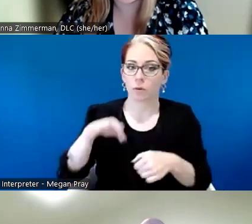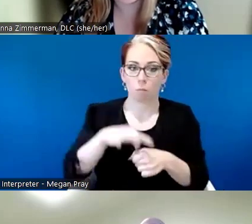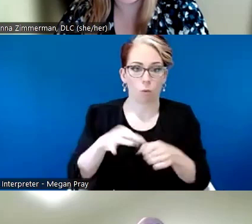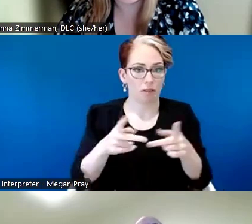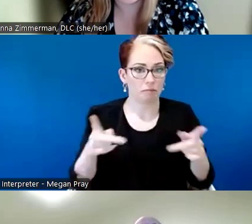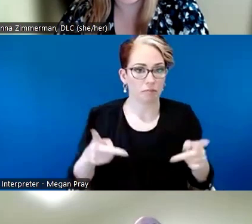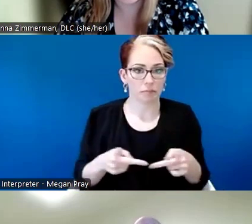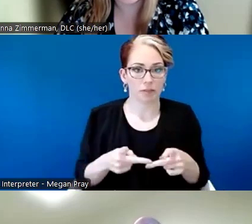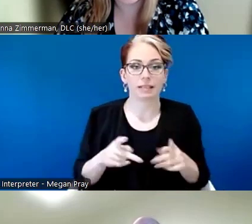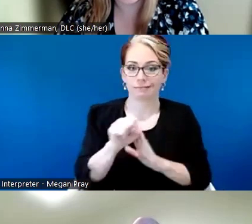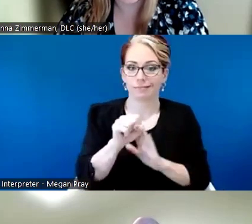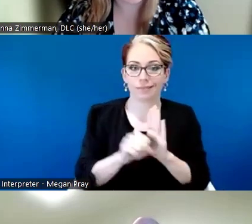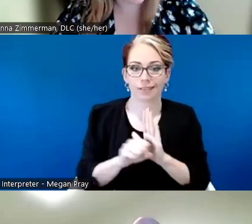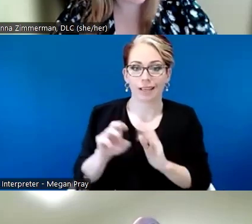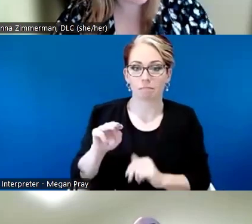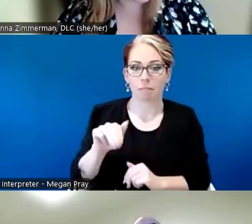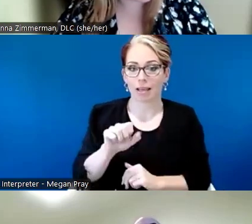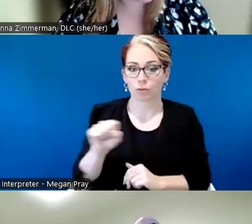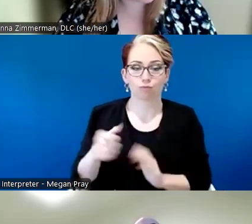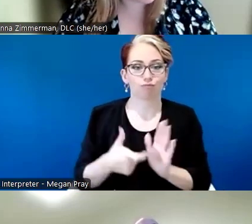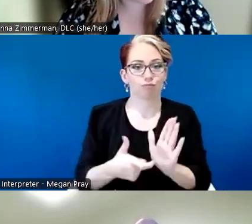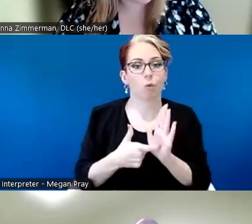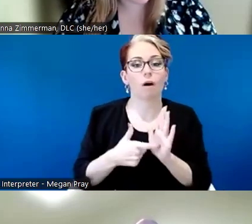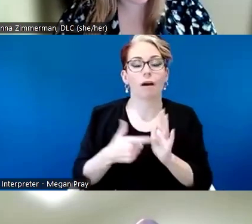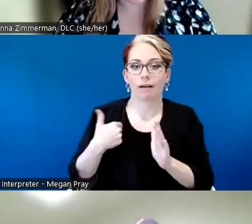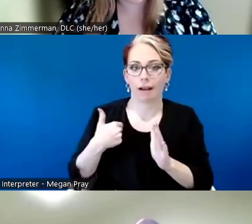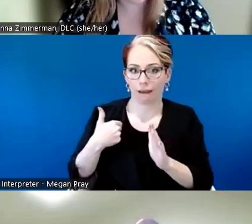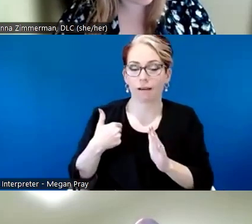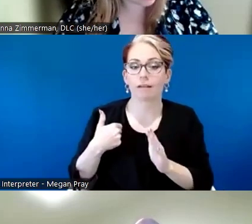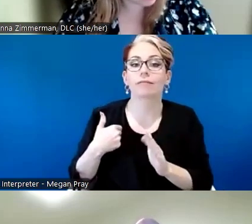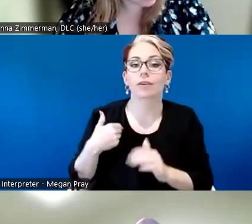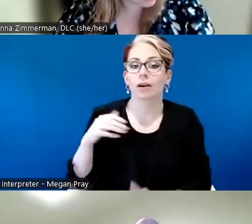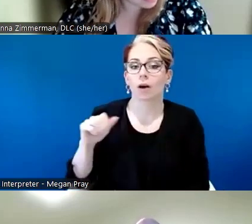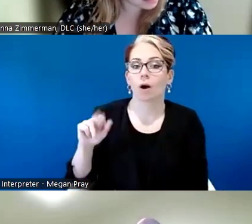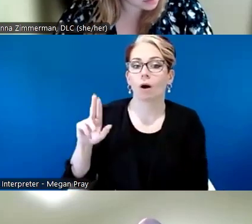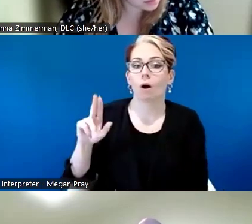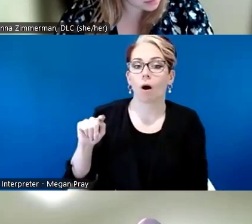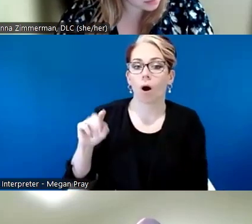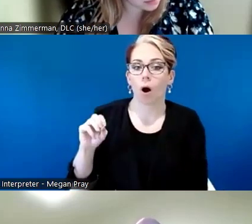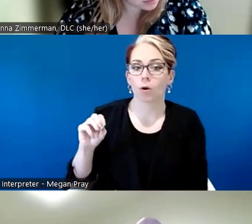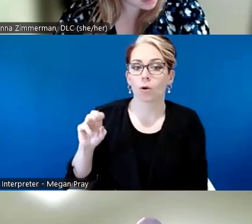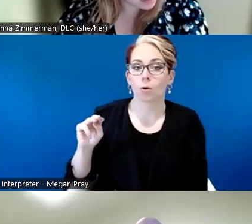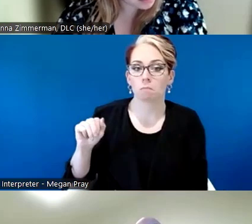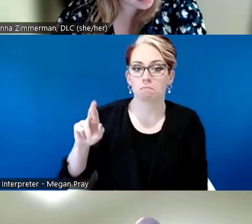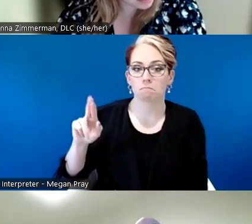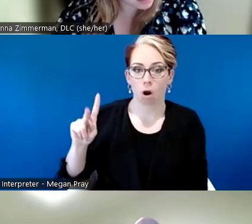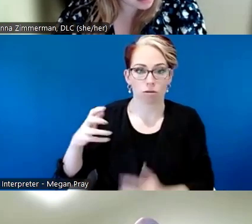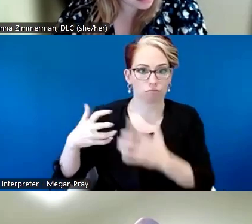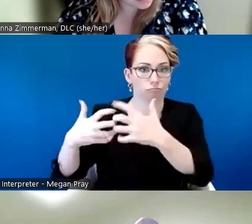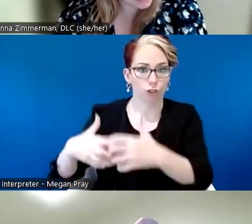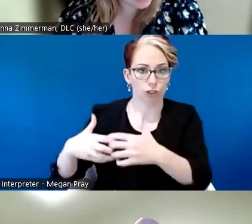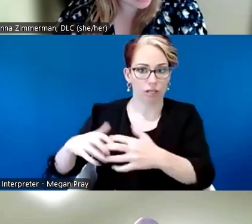required to have an automark machine so that people with disabilities who cannot